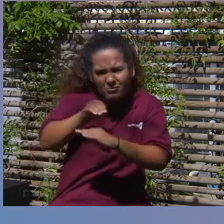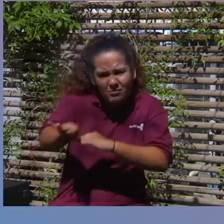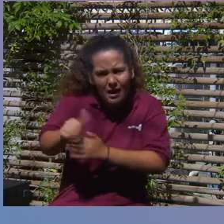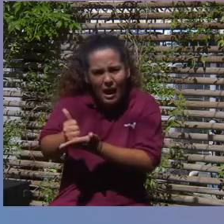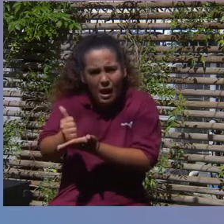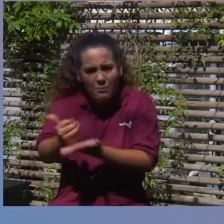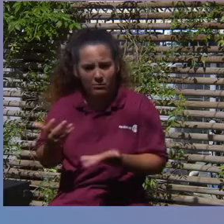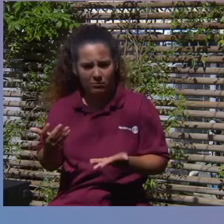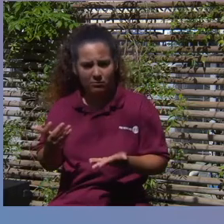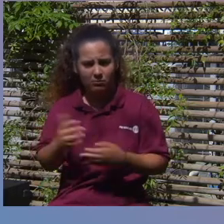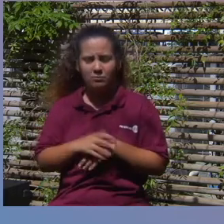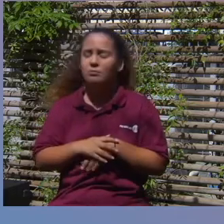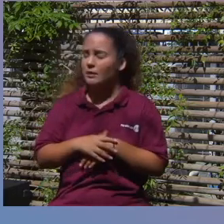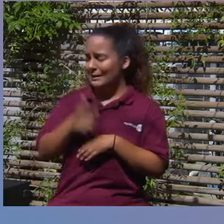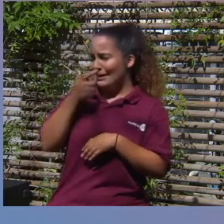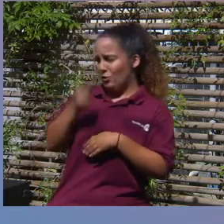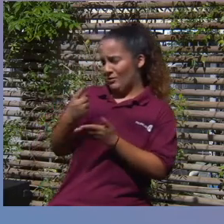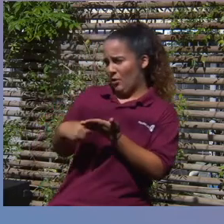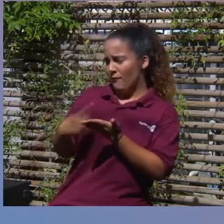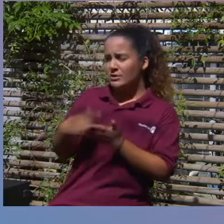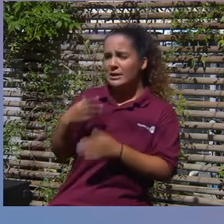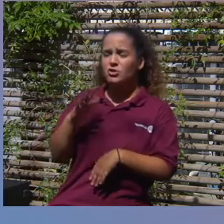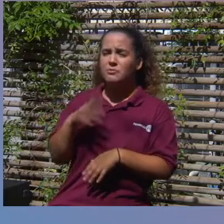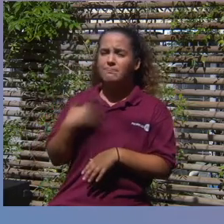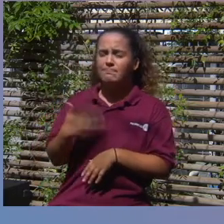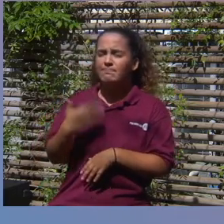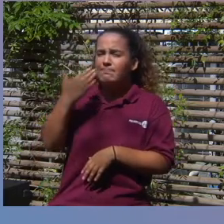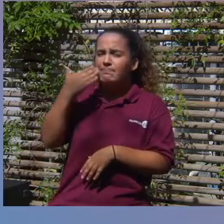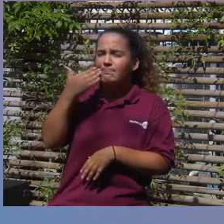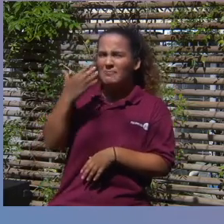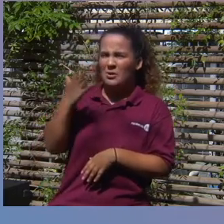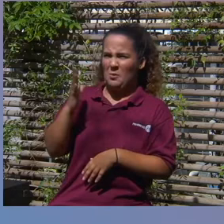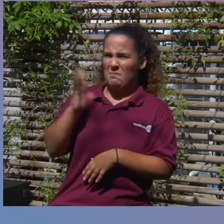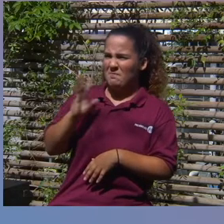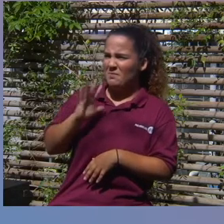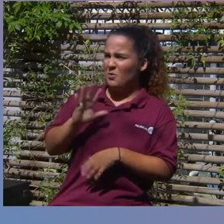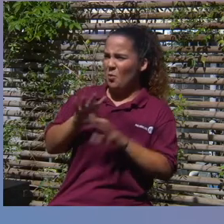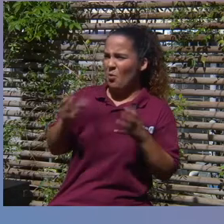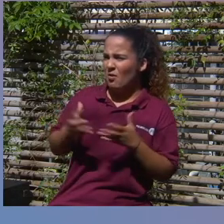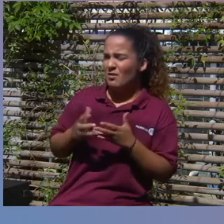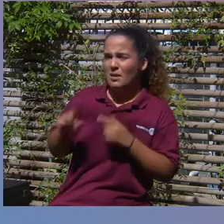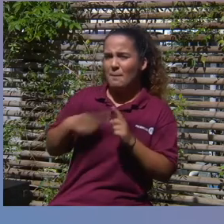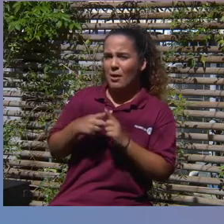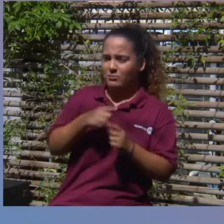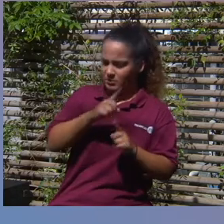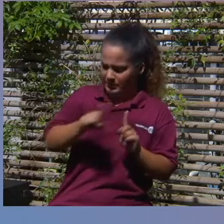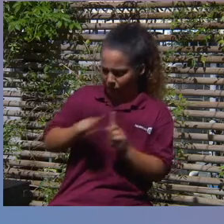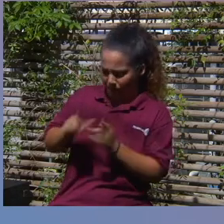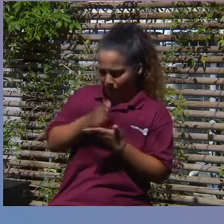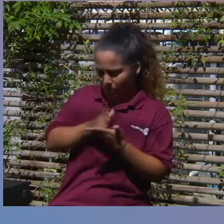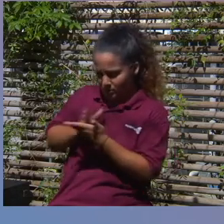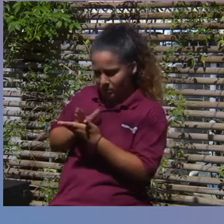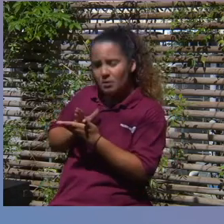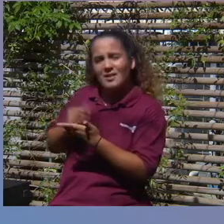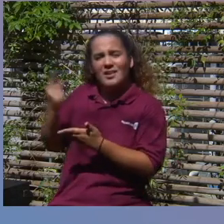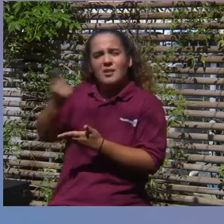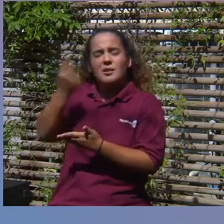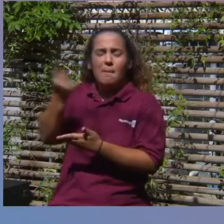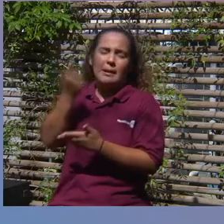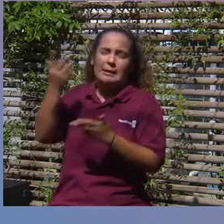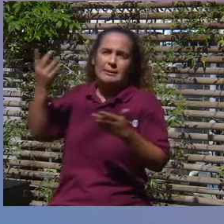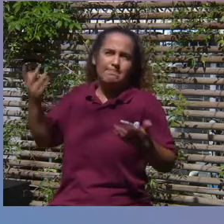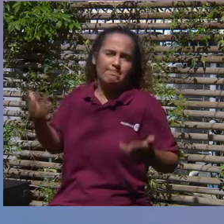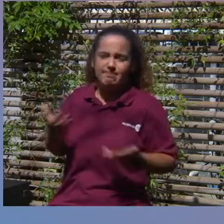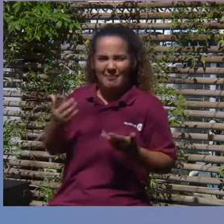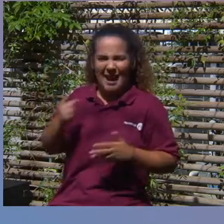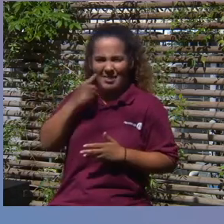conversation. Well, you know, it's an interesting conversation. Like, and we were talking a little bit back in the room about this, these pieces. You know, as somebody who is, I guess